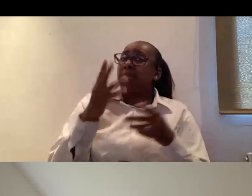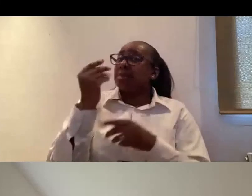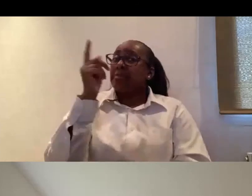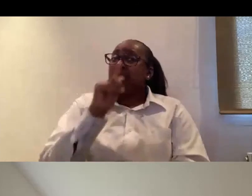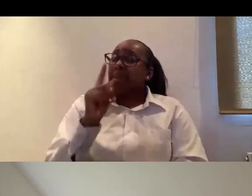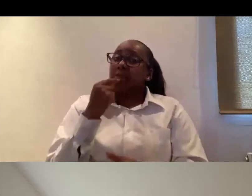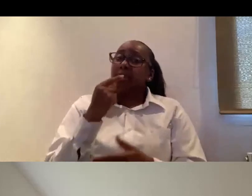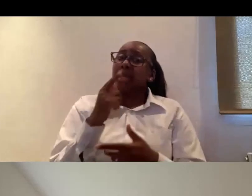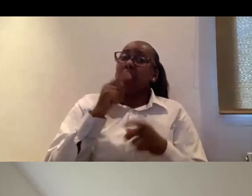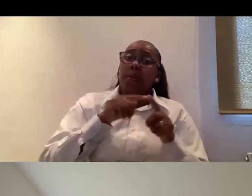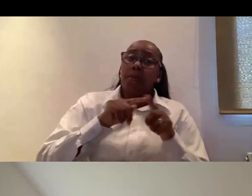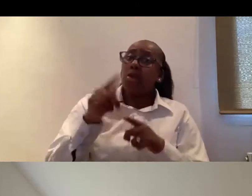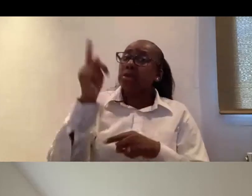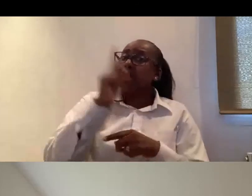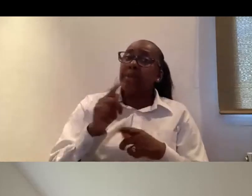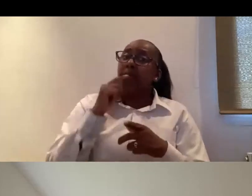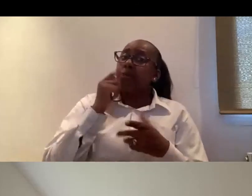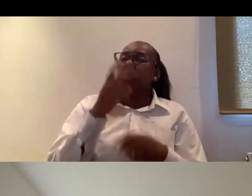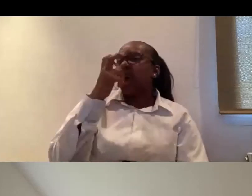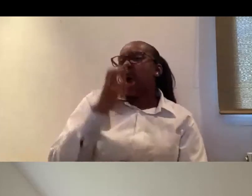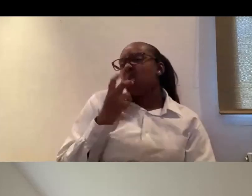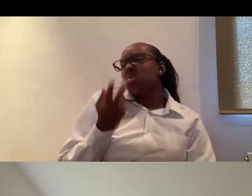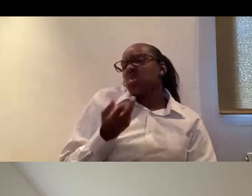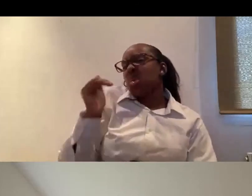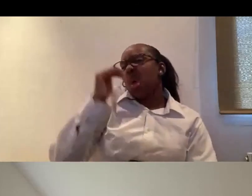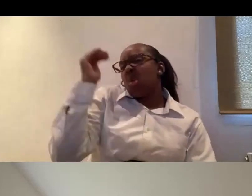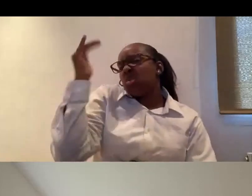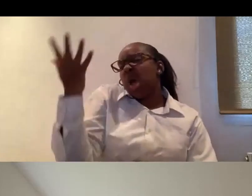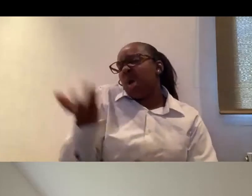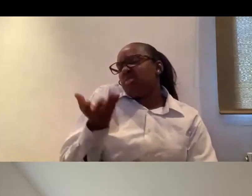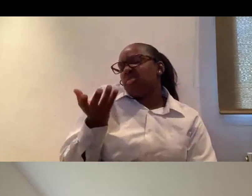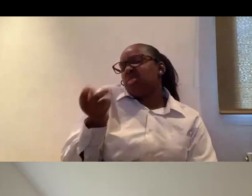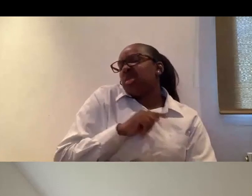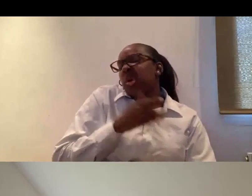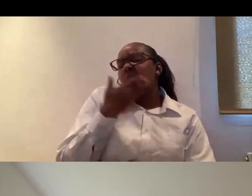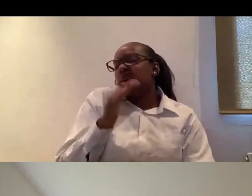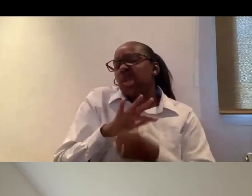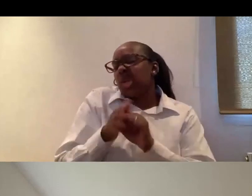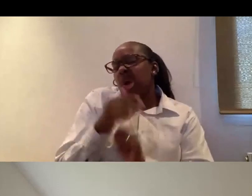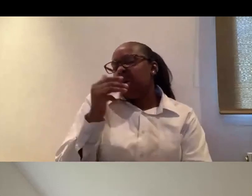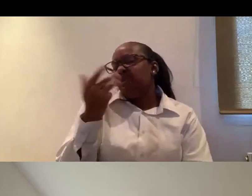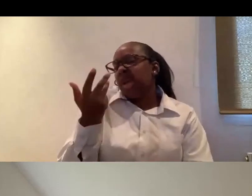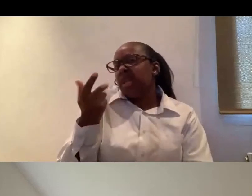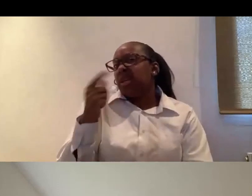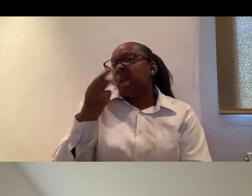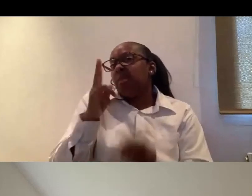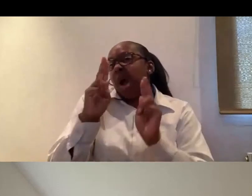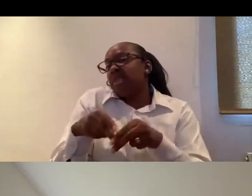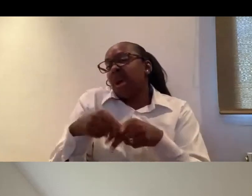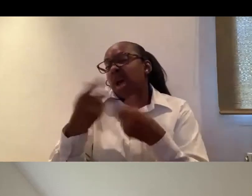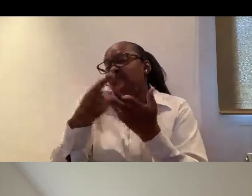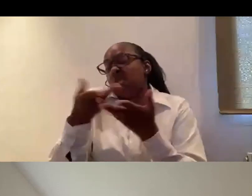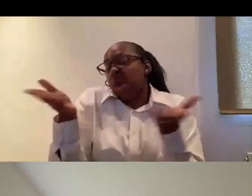well, most of these people were frail and elderly, and actually if it wasn't COVID-19, perhaps they would have passed away from something